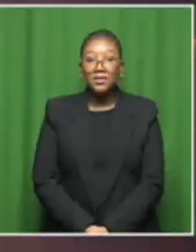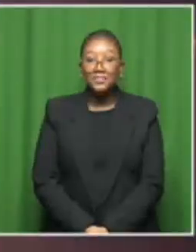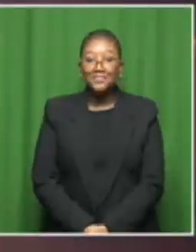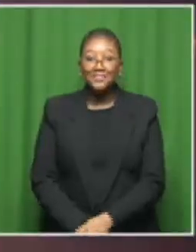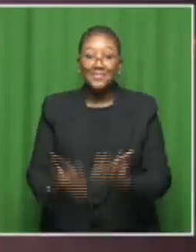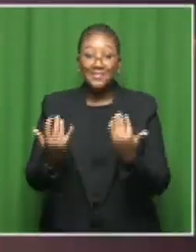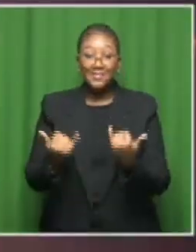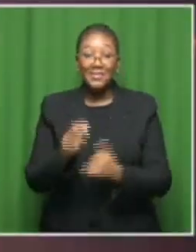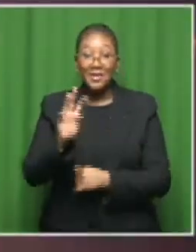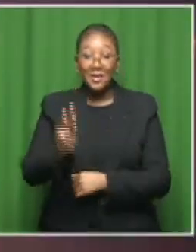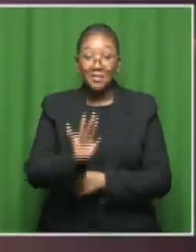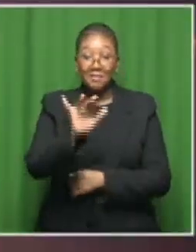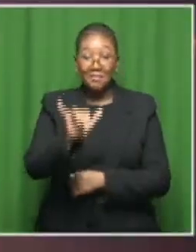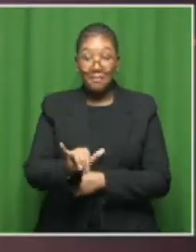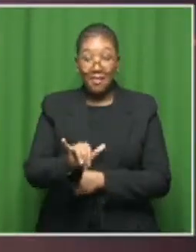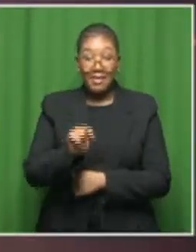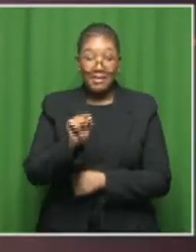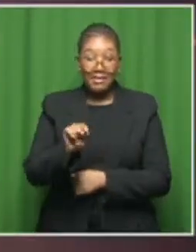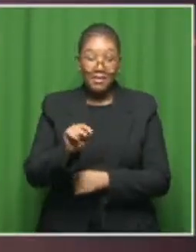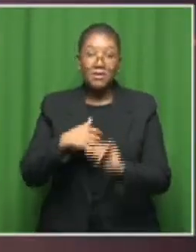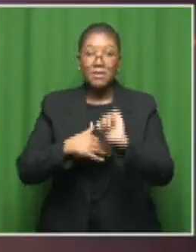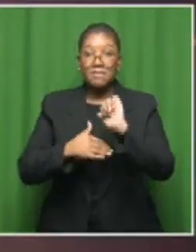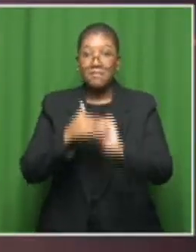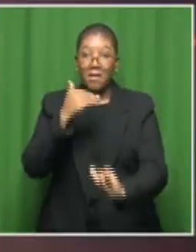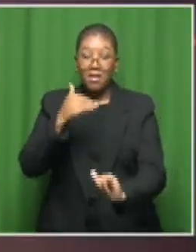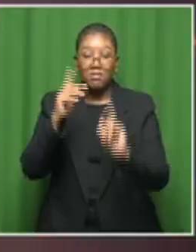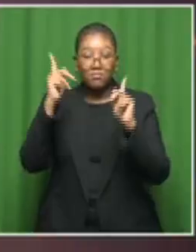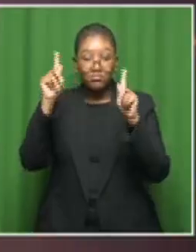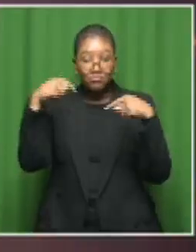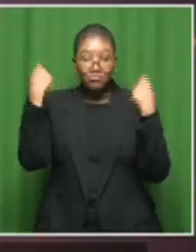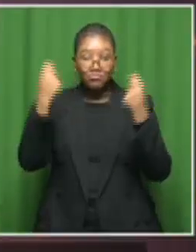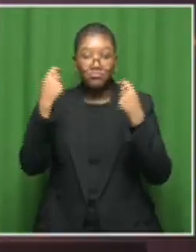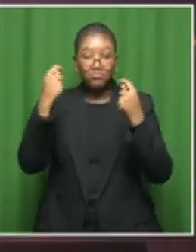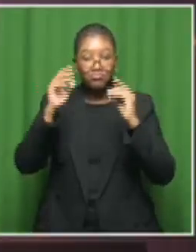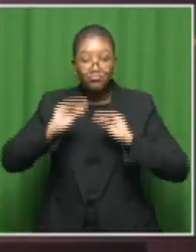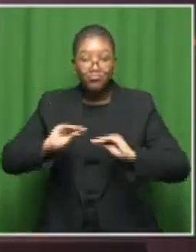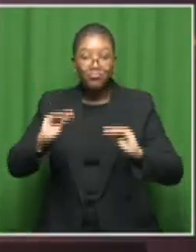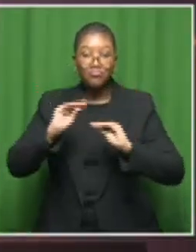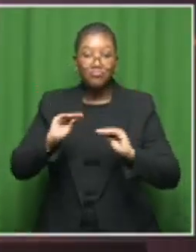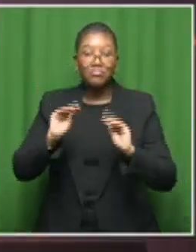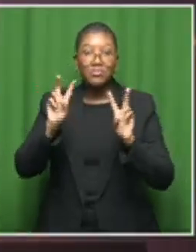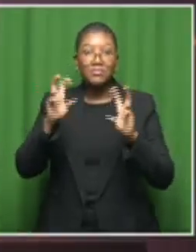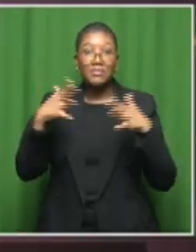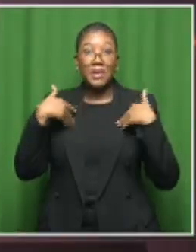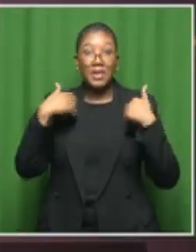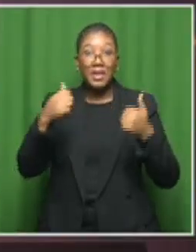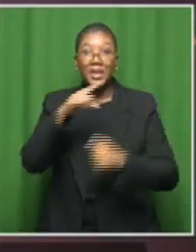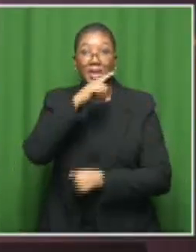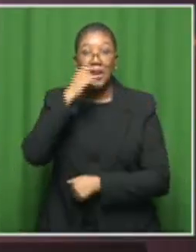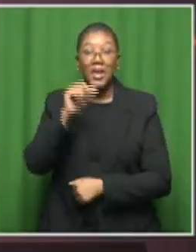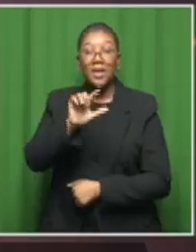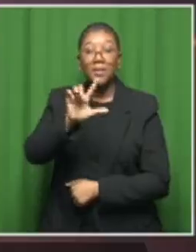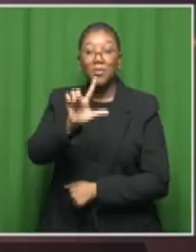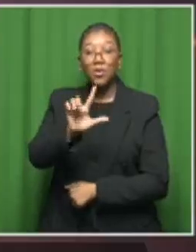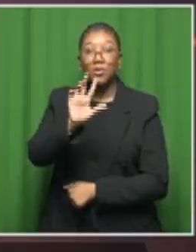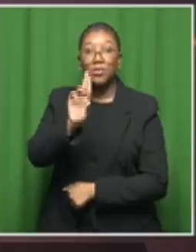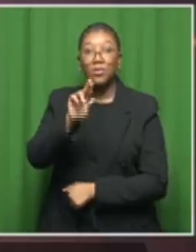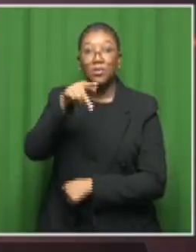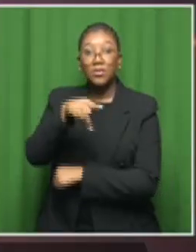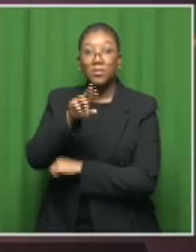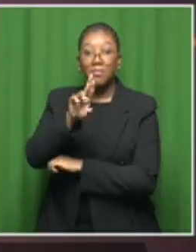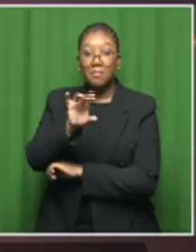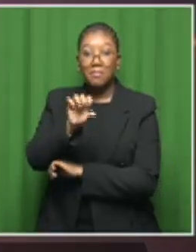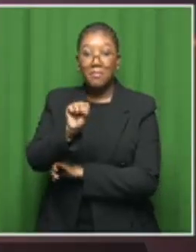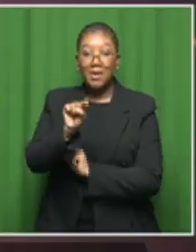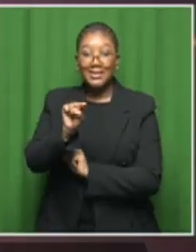May is Lupus Awareness Month, and Lupus SA is calling on supporters to join efforts to bring attention to lupus, an autoimmune disease